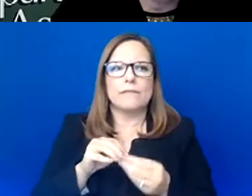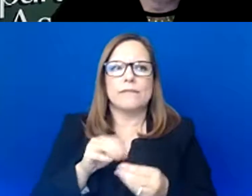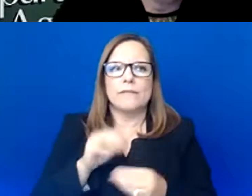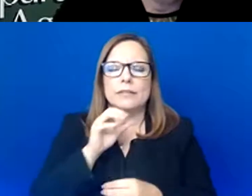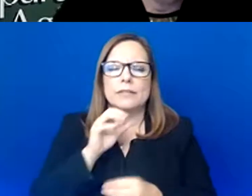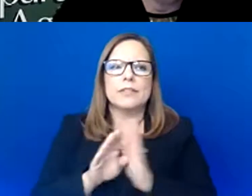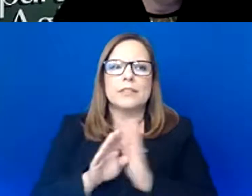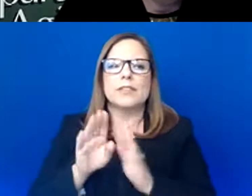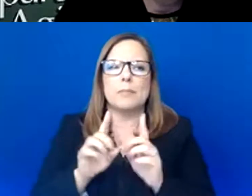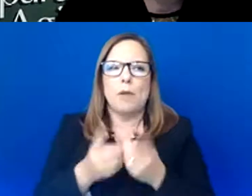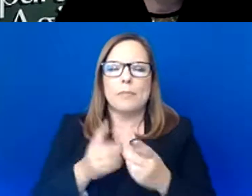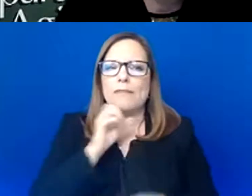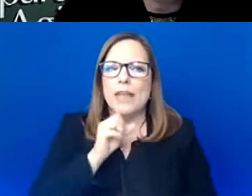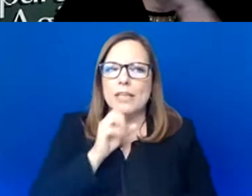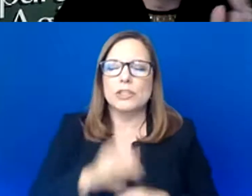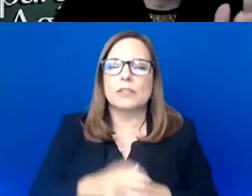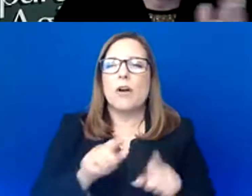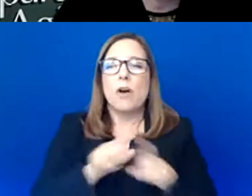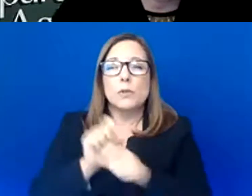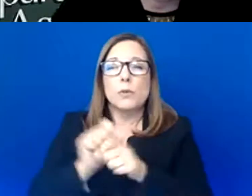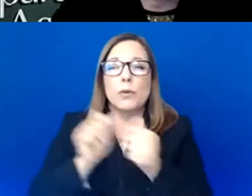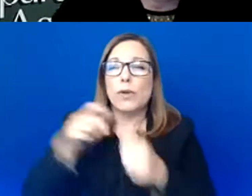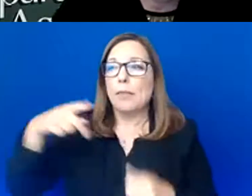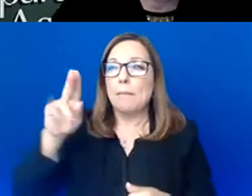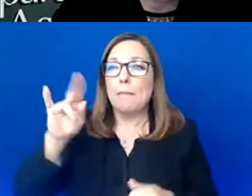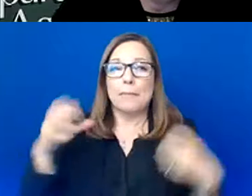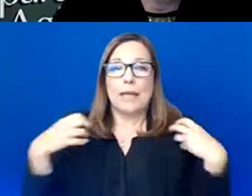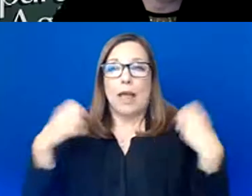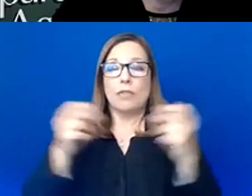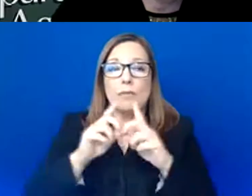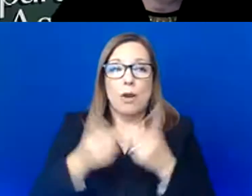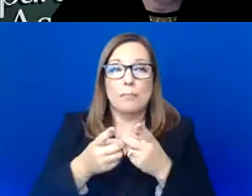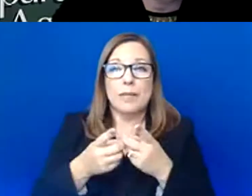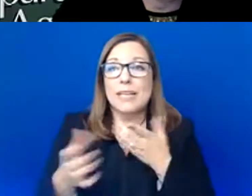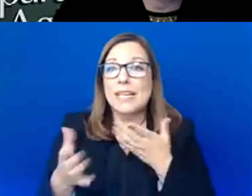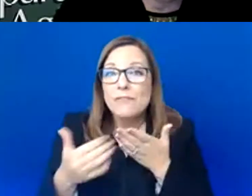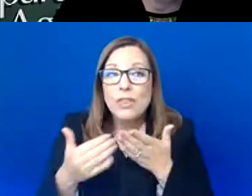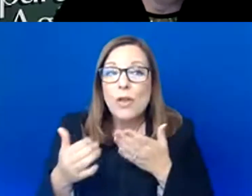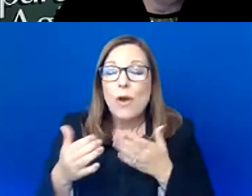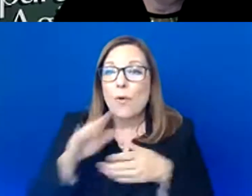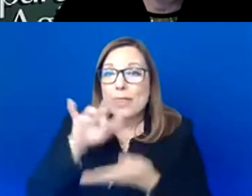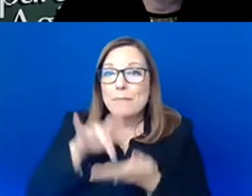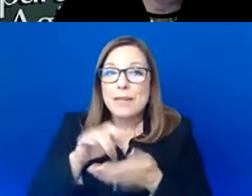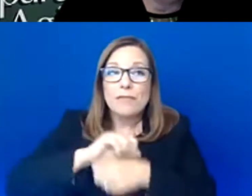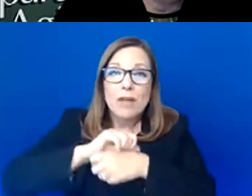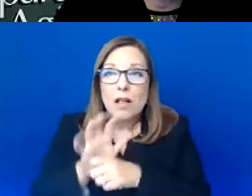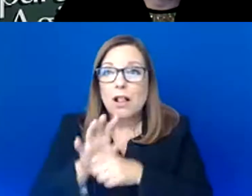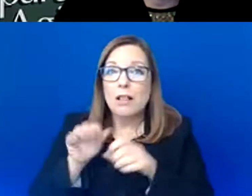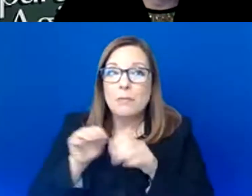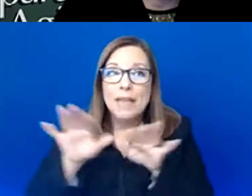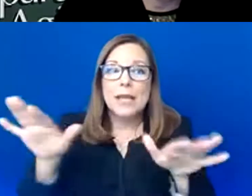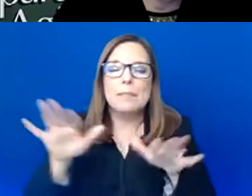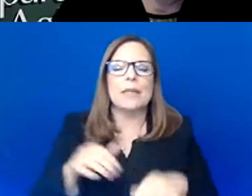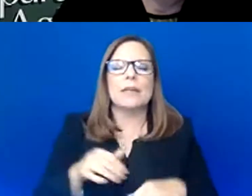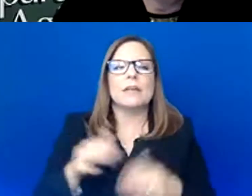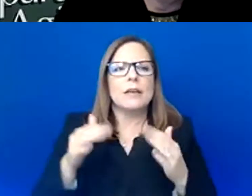partnership with the Public Health Department, even in the middle of a worldwide pandemic, a Healthy Brain Initiative, looking at how do we